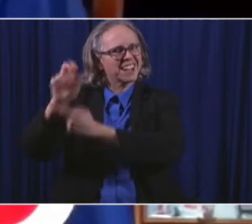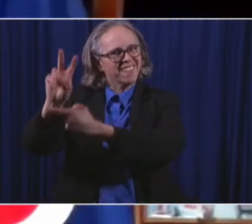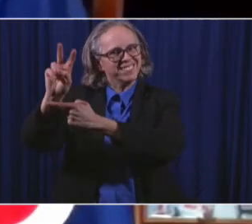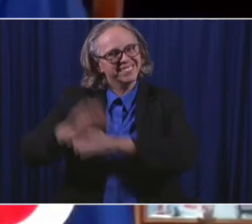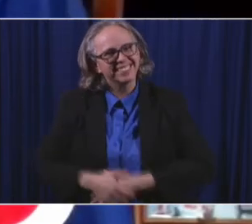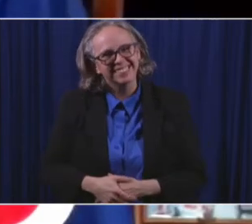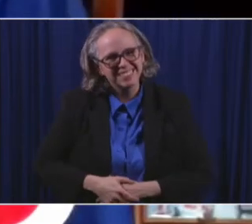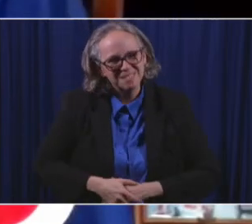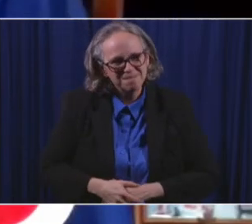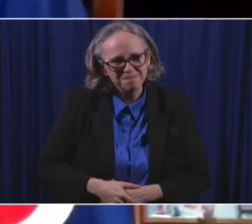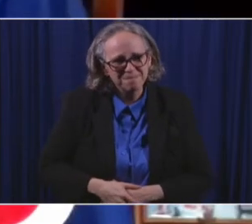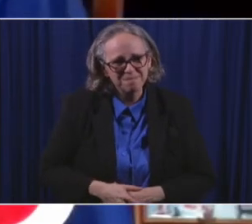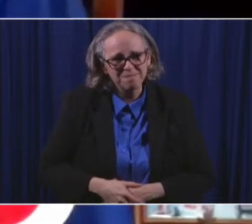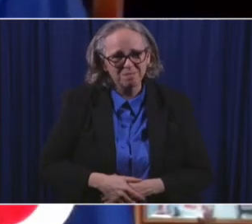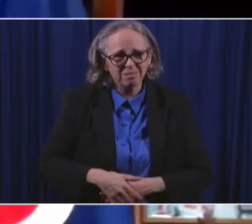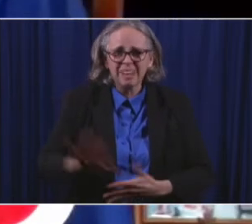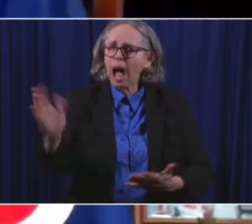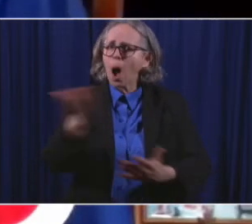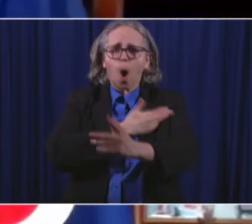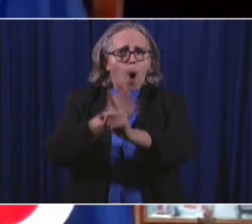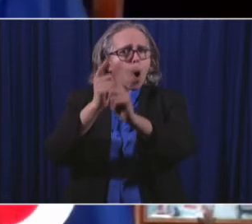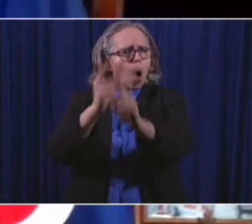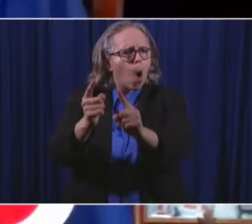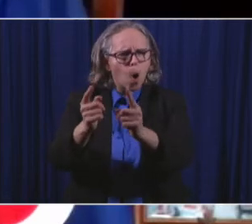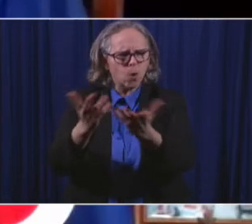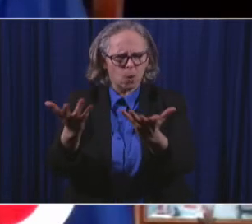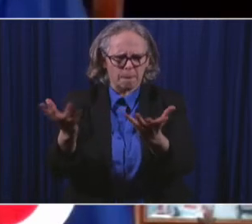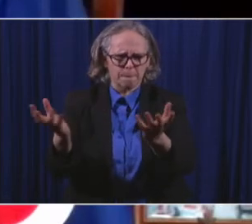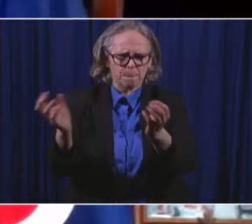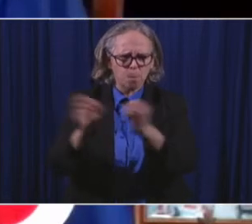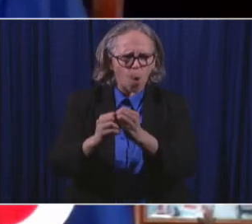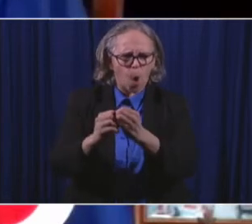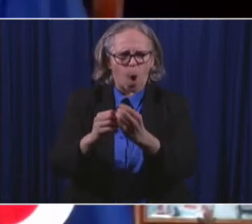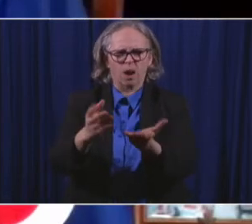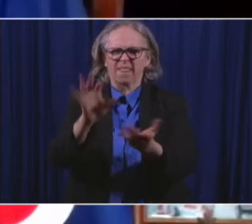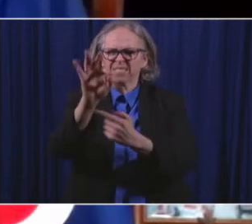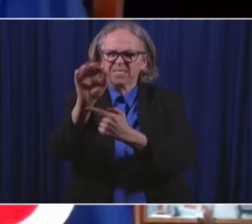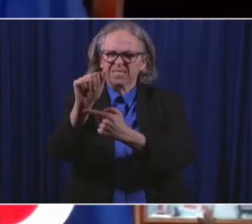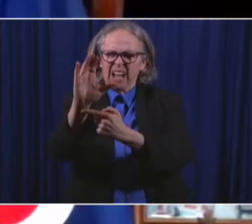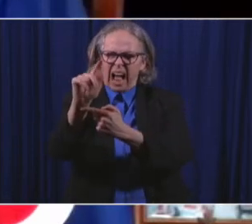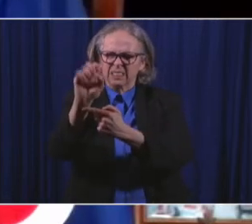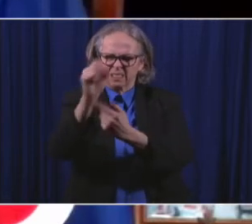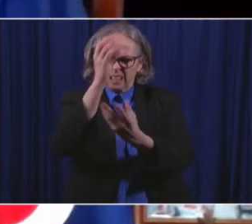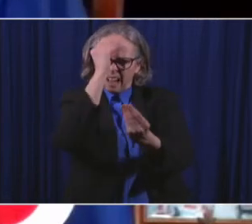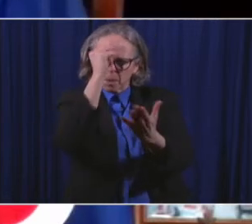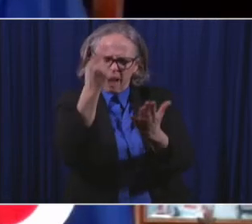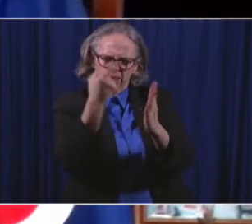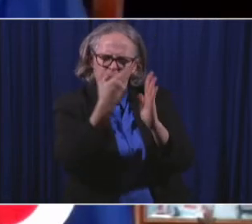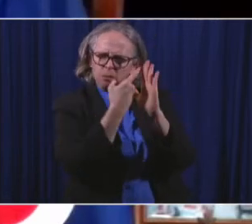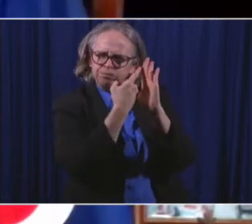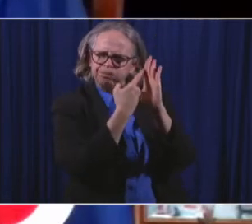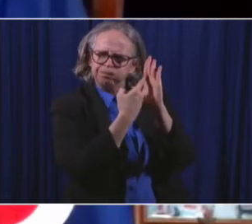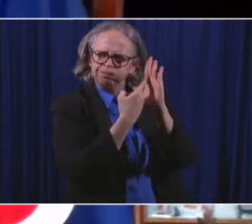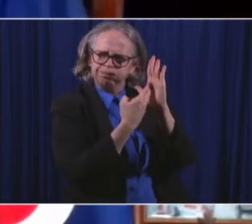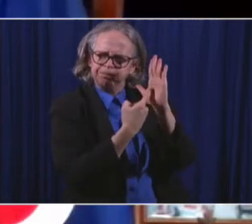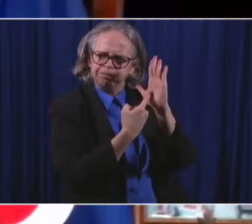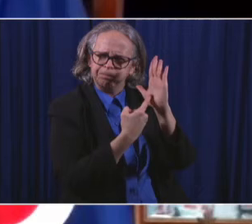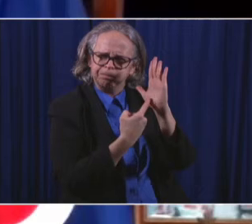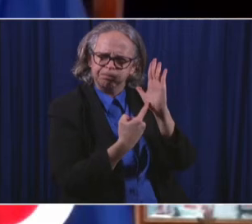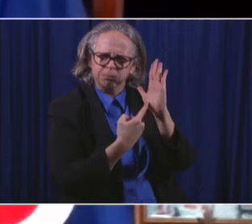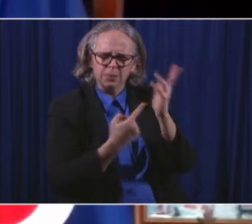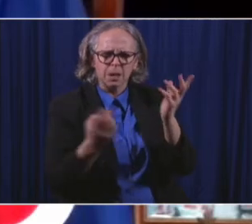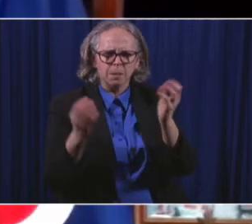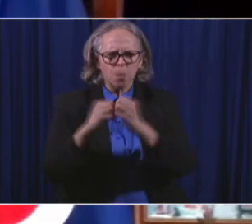more facts, we have more information, that we have more collaboration, that we have